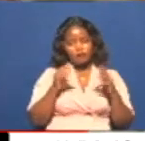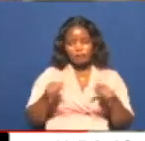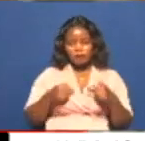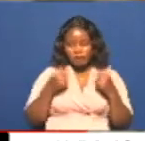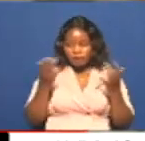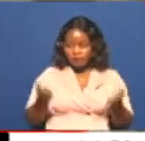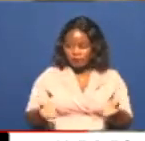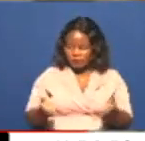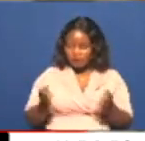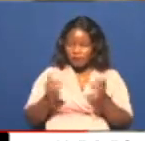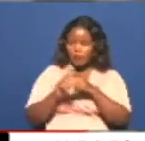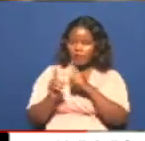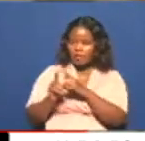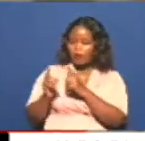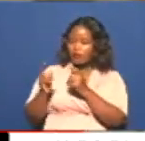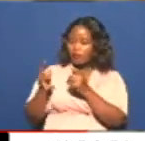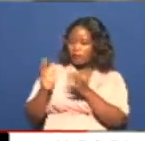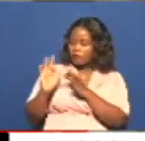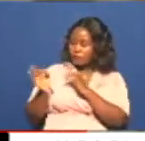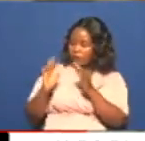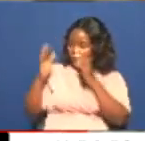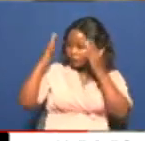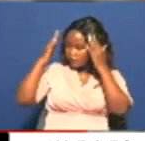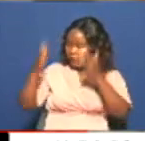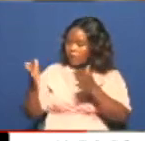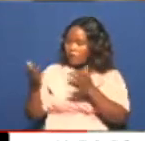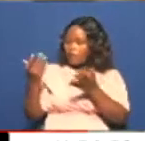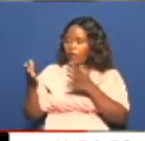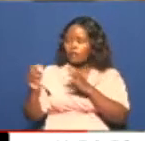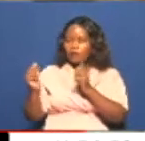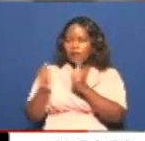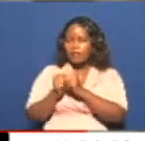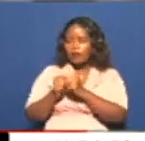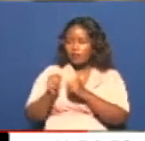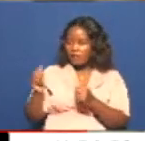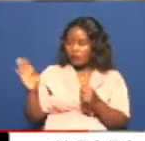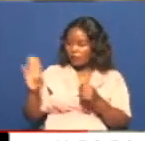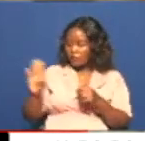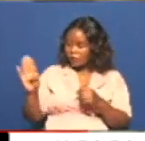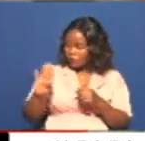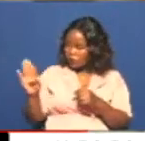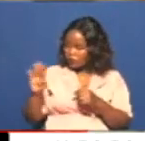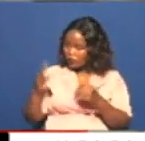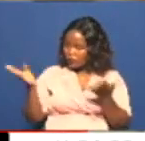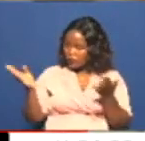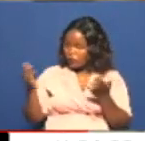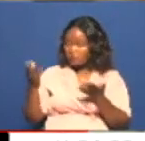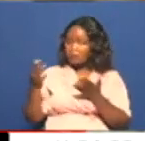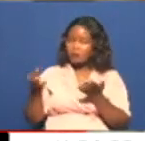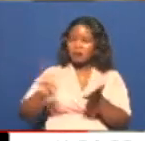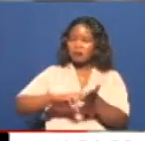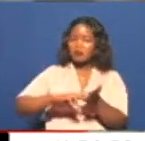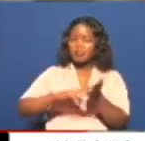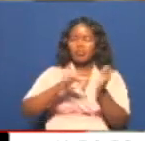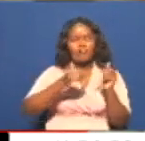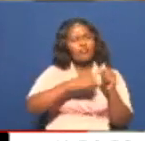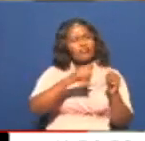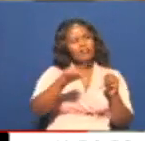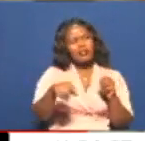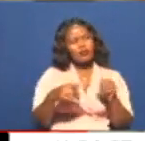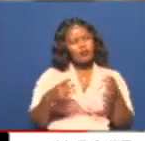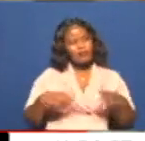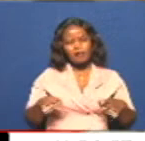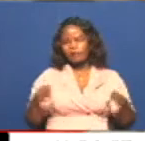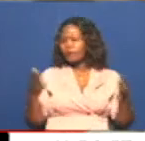this agency, let's say, about 10 billion, mm-hmm. and then they register 26,000 people, you know, mm-hmm. it's a question of